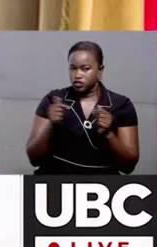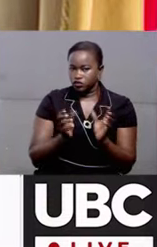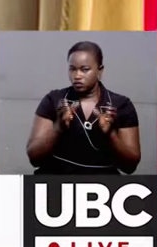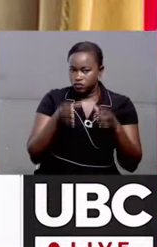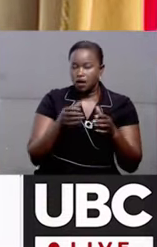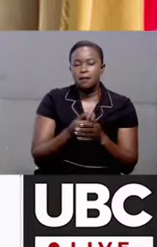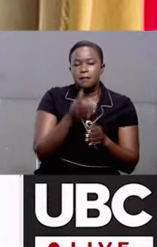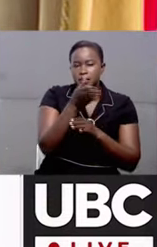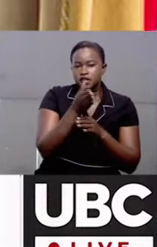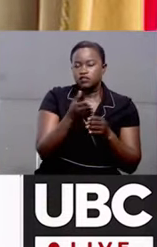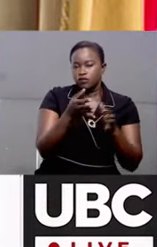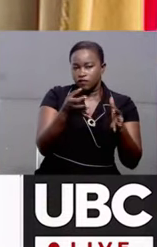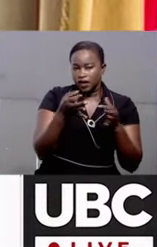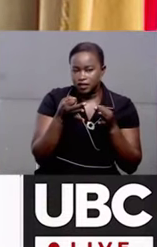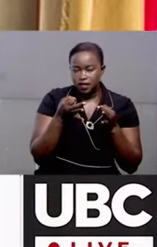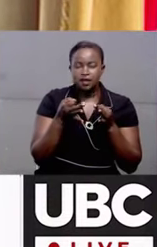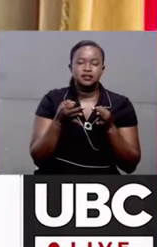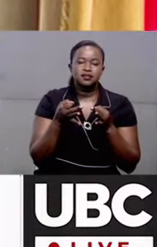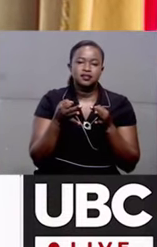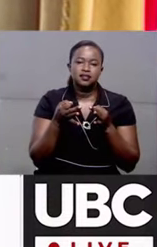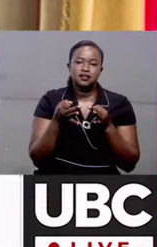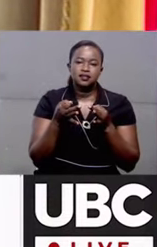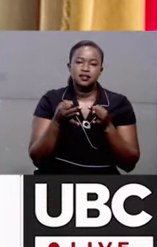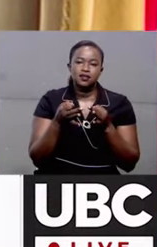Minister of Finance has